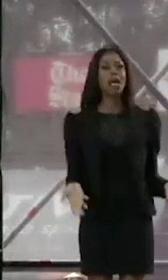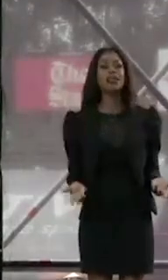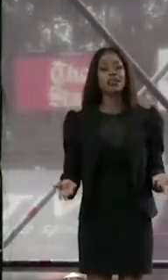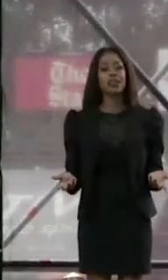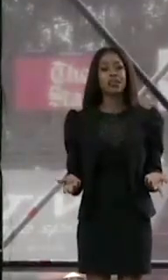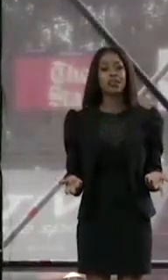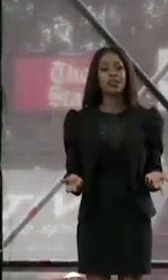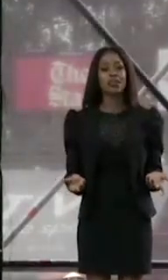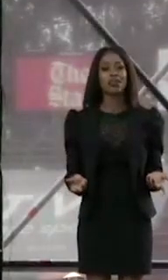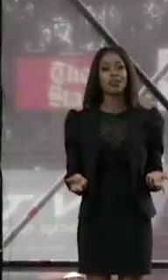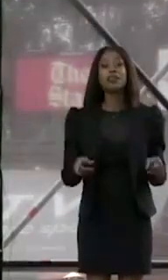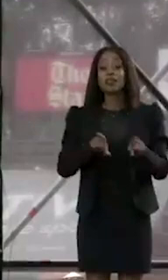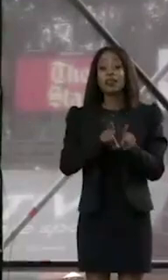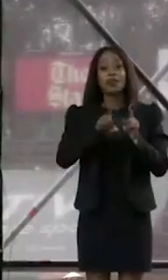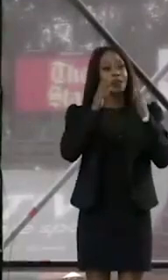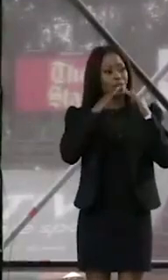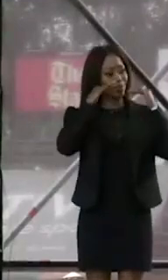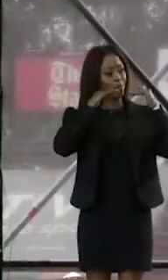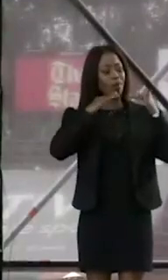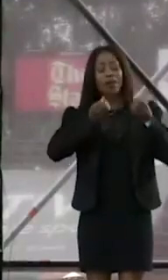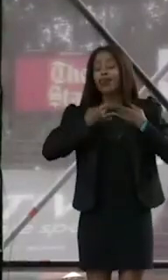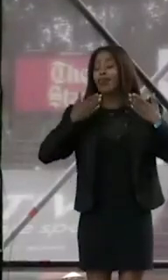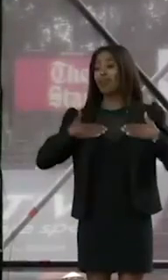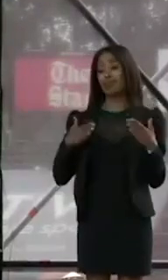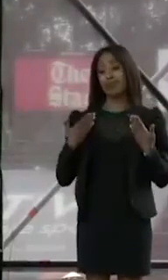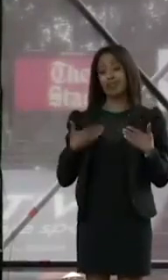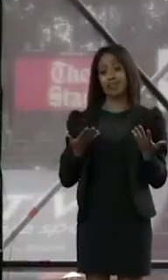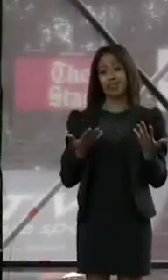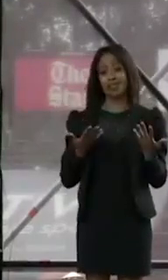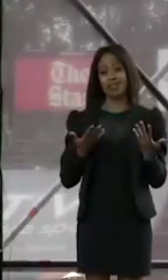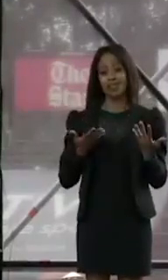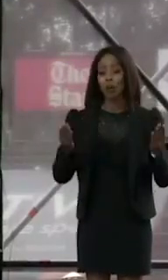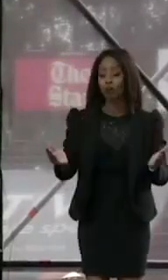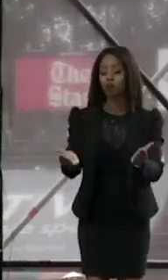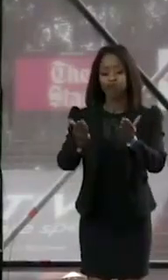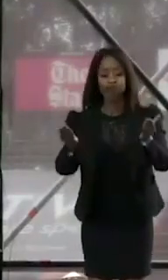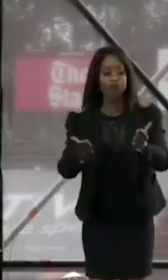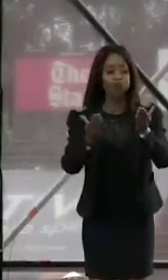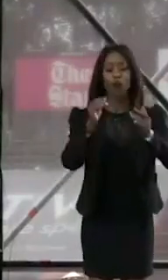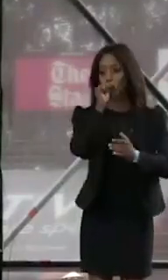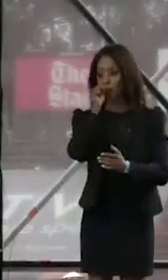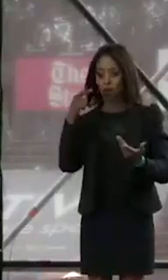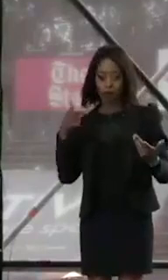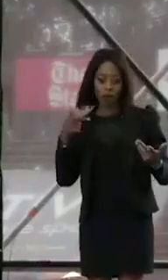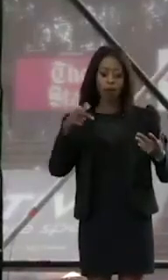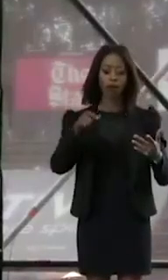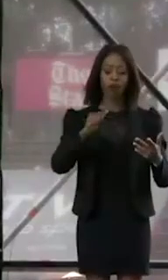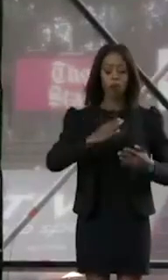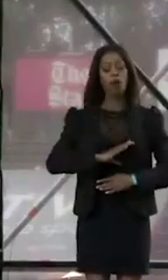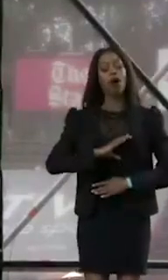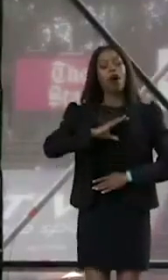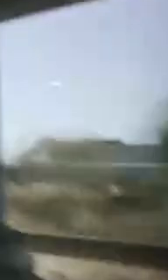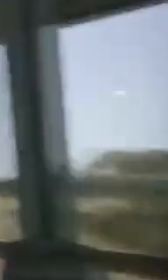He often spoke about the joy that a simple smile can bring. He wanted to uplift people with his music, even when he personally was